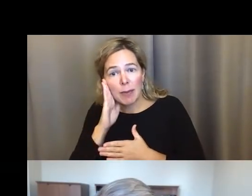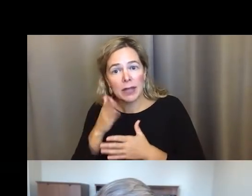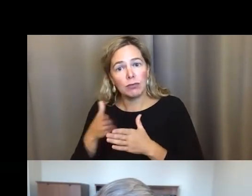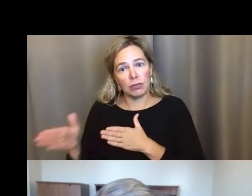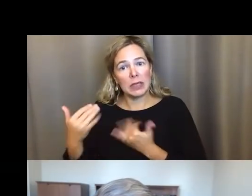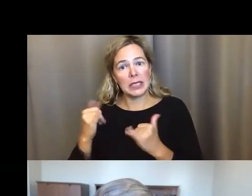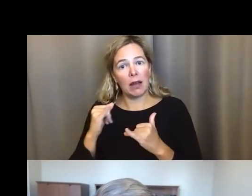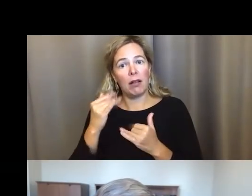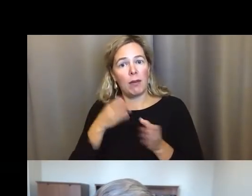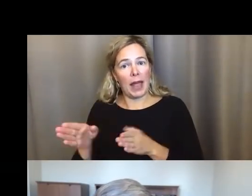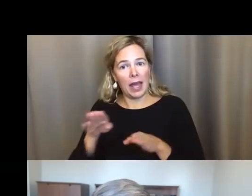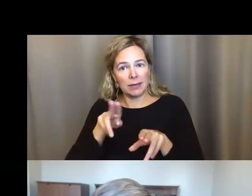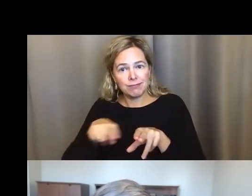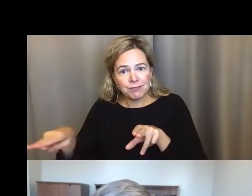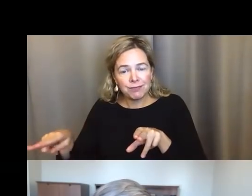and